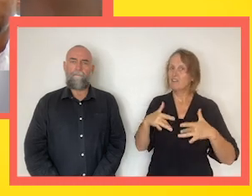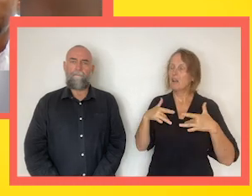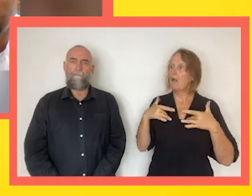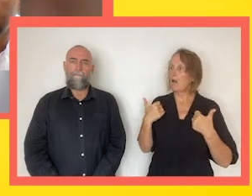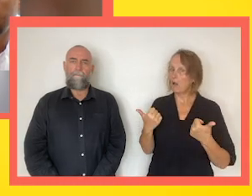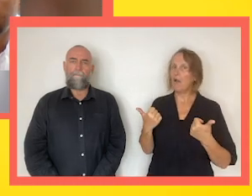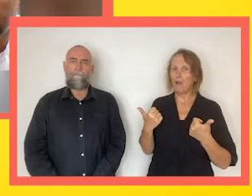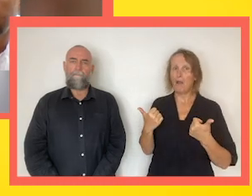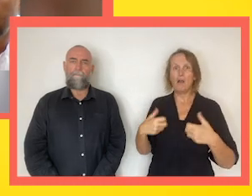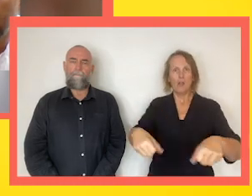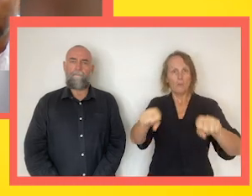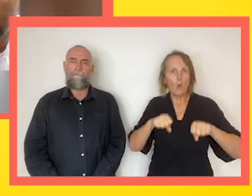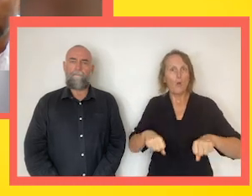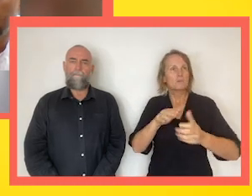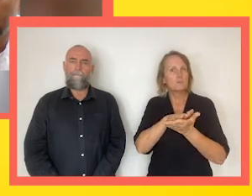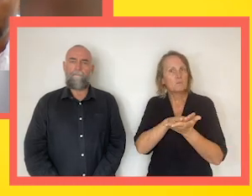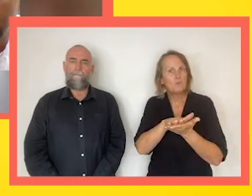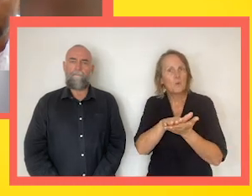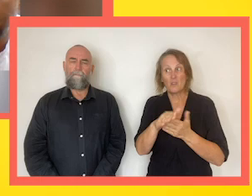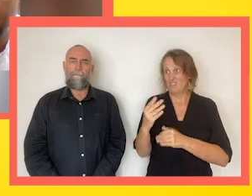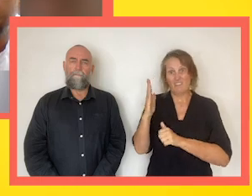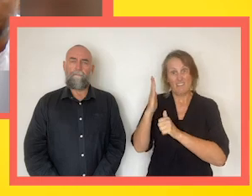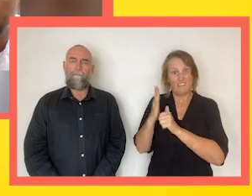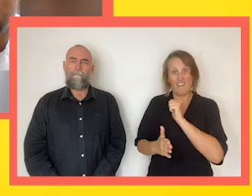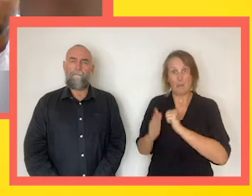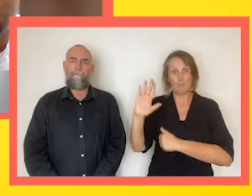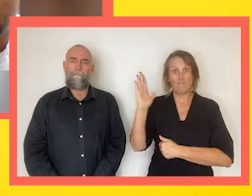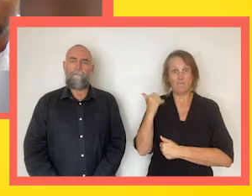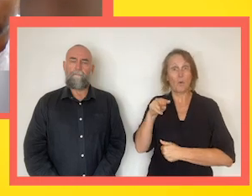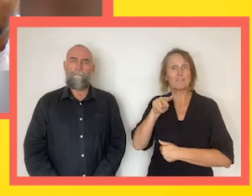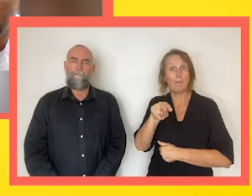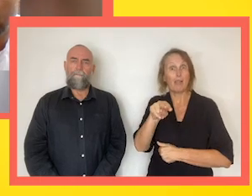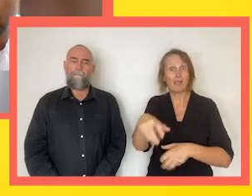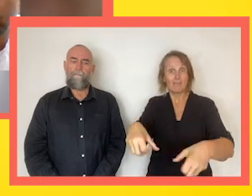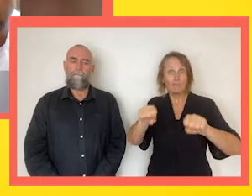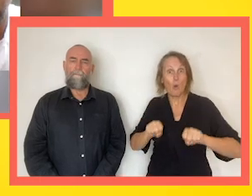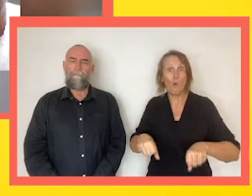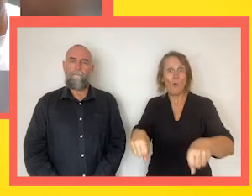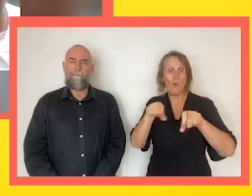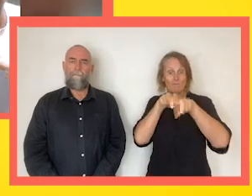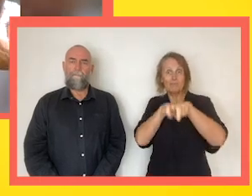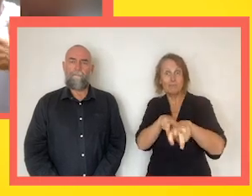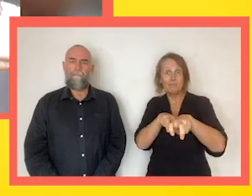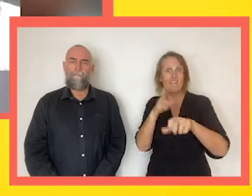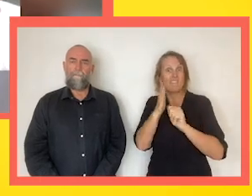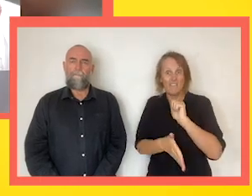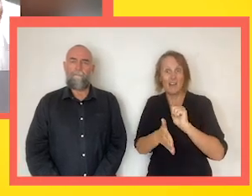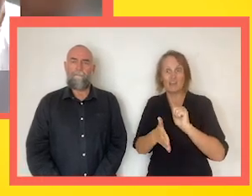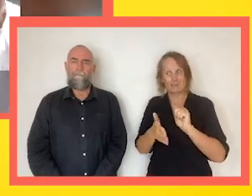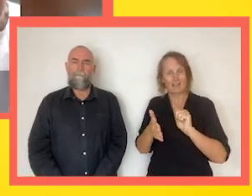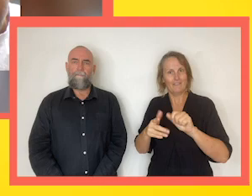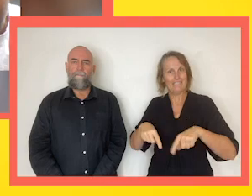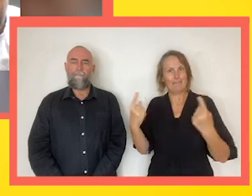boat just moved really well together, considering we'd never rowed in a double, because we'd both been doing sweep, which is the other discipline of rowing. So it's